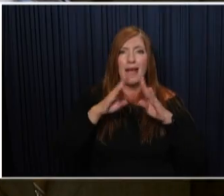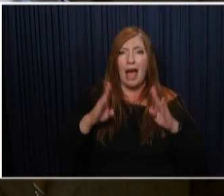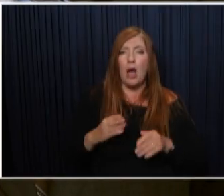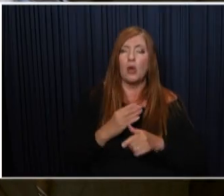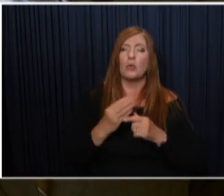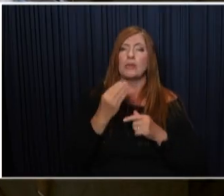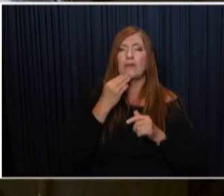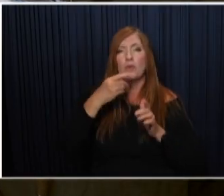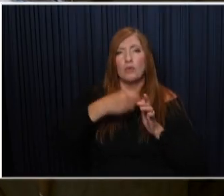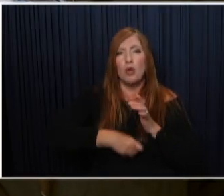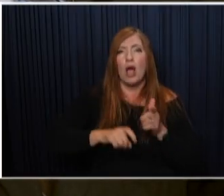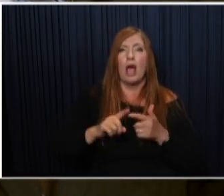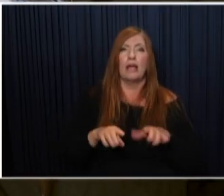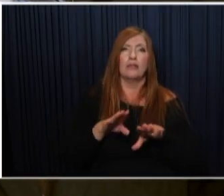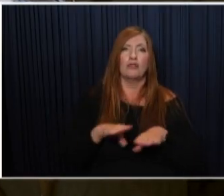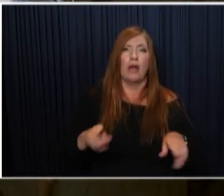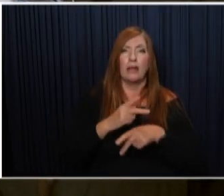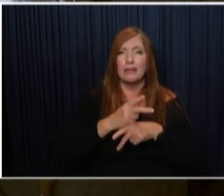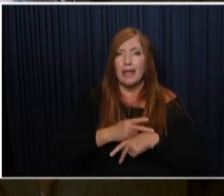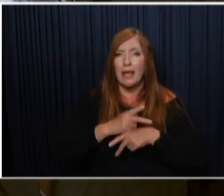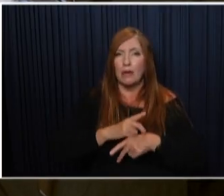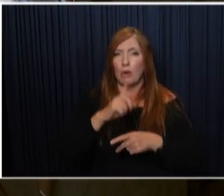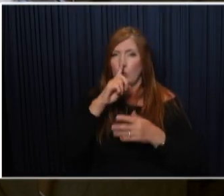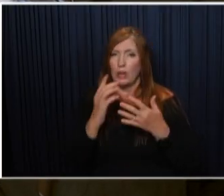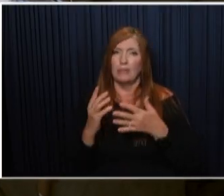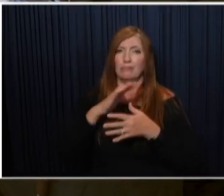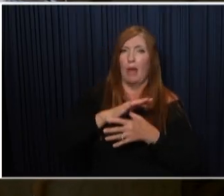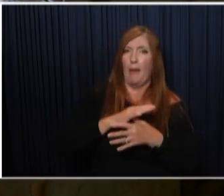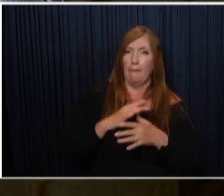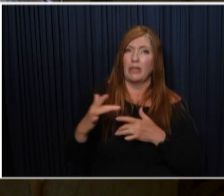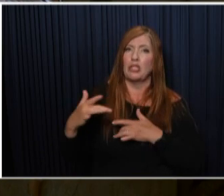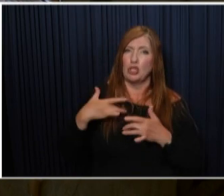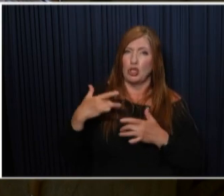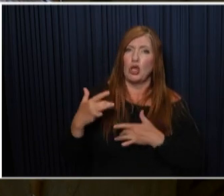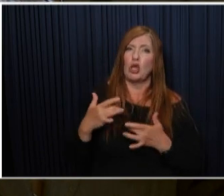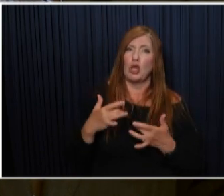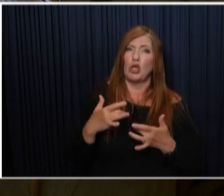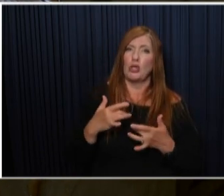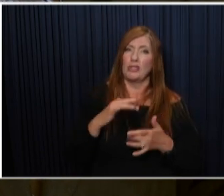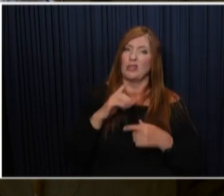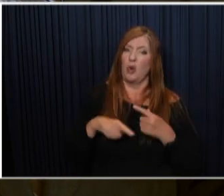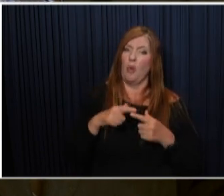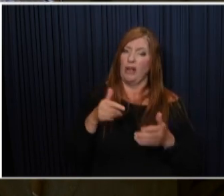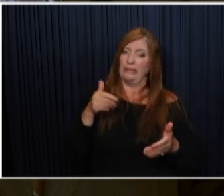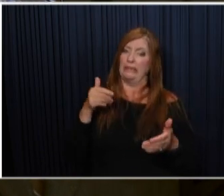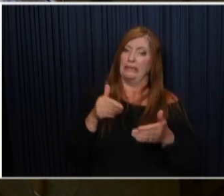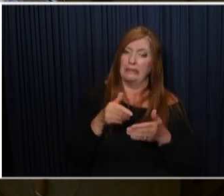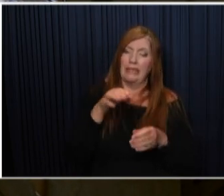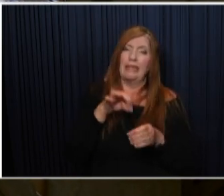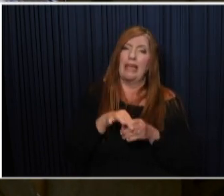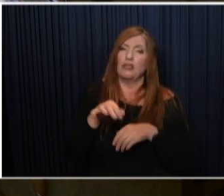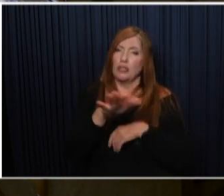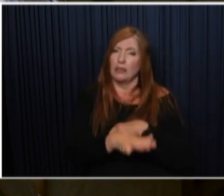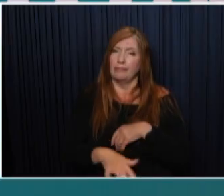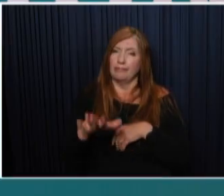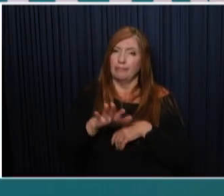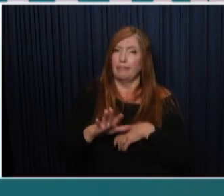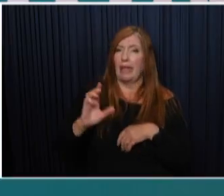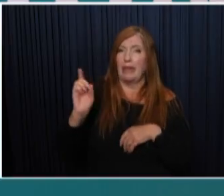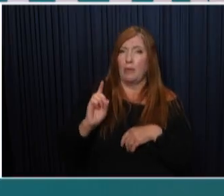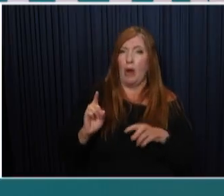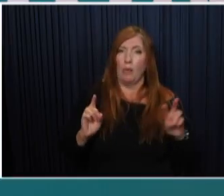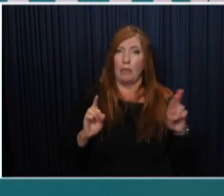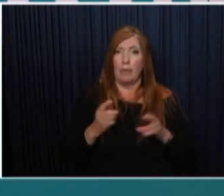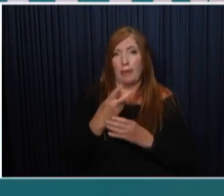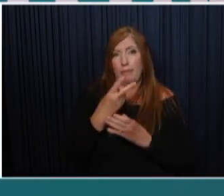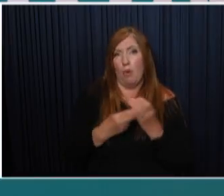prices, childcare, all of that, those are really top concerns heading into this election across the political spectrum. And so what can you